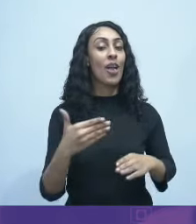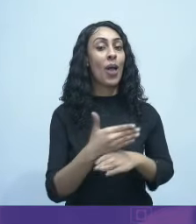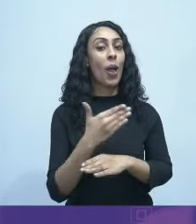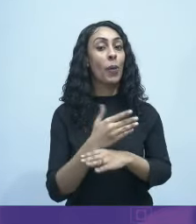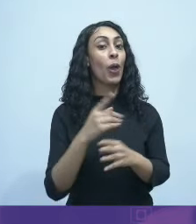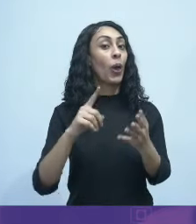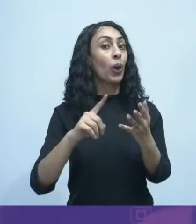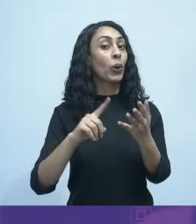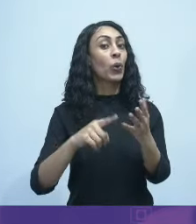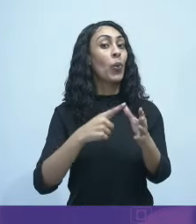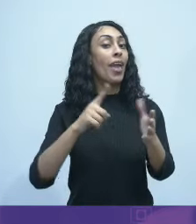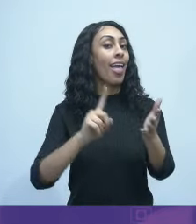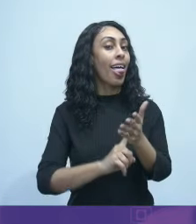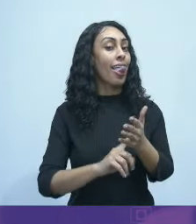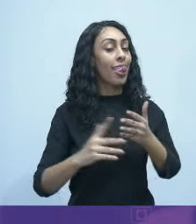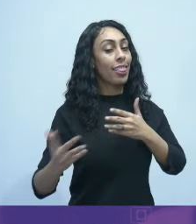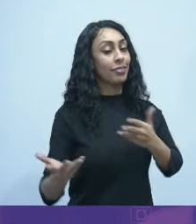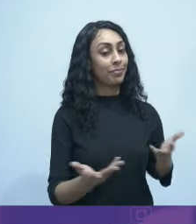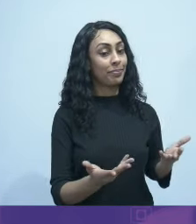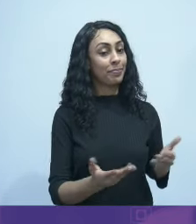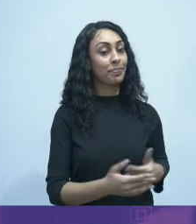UAL.